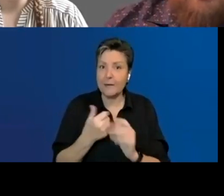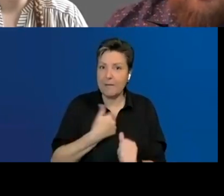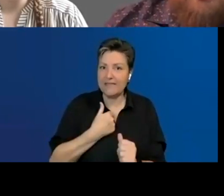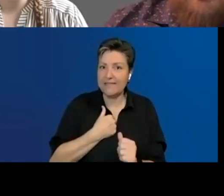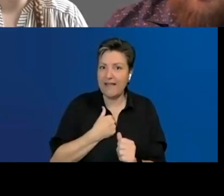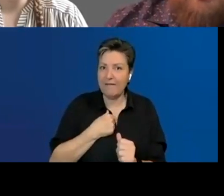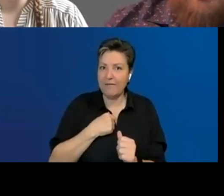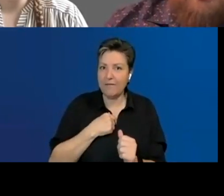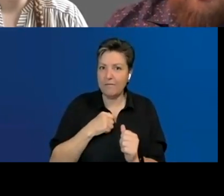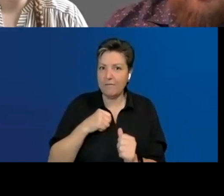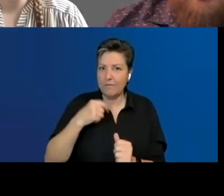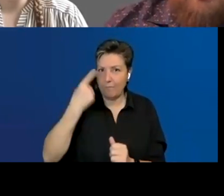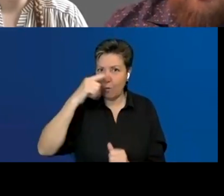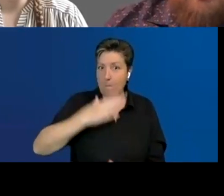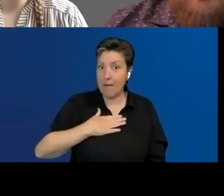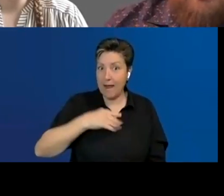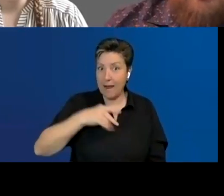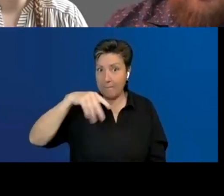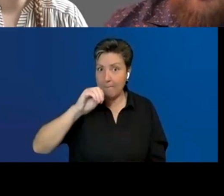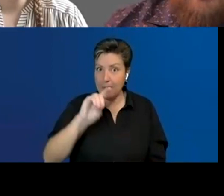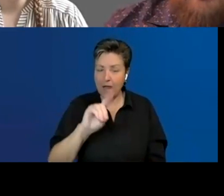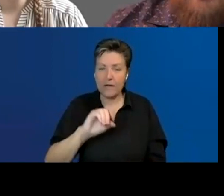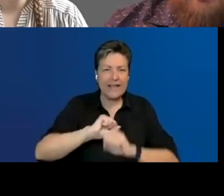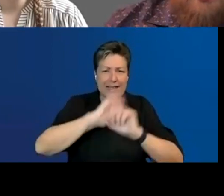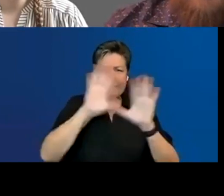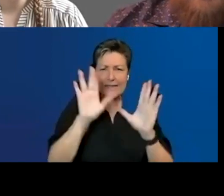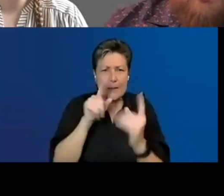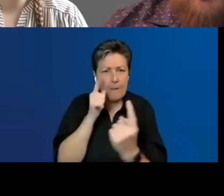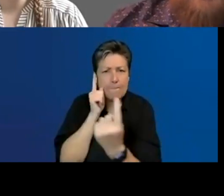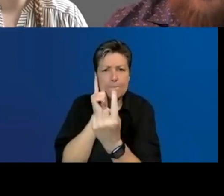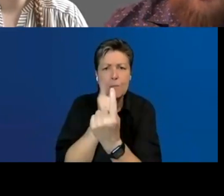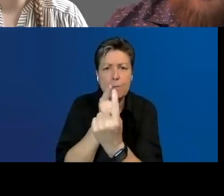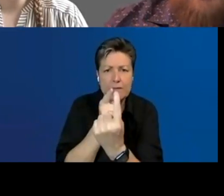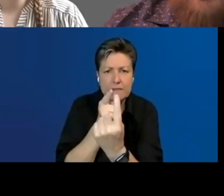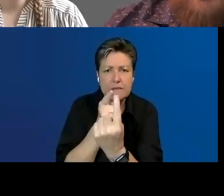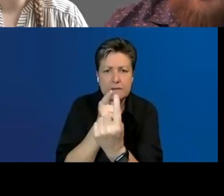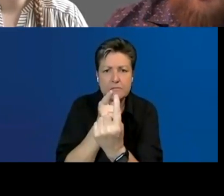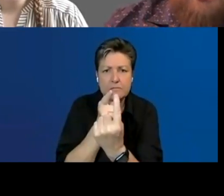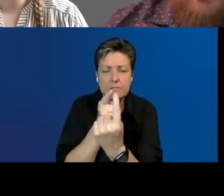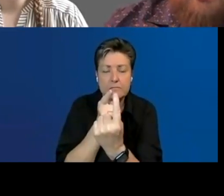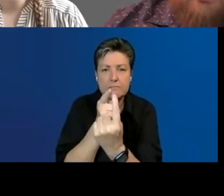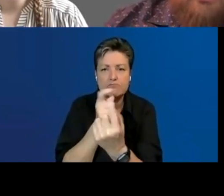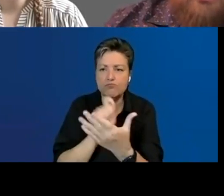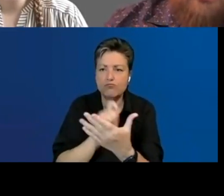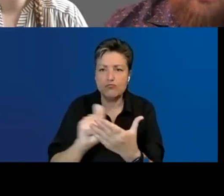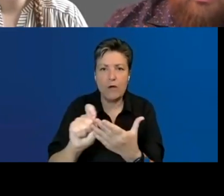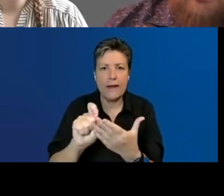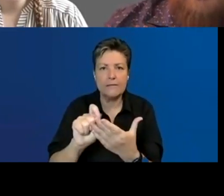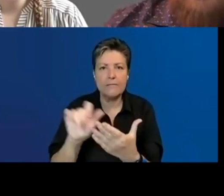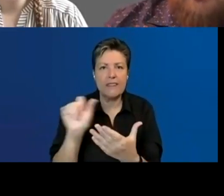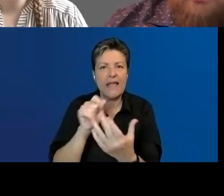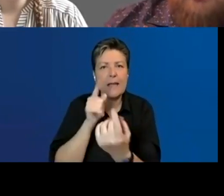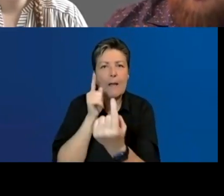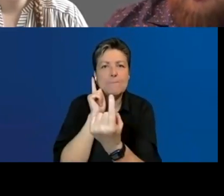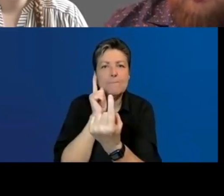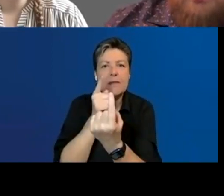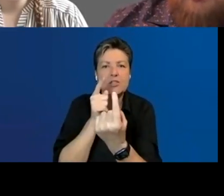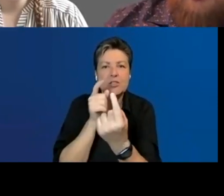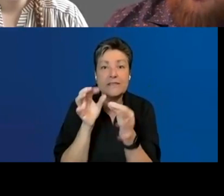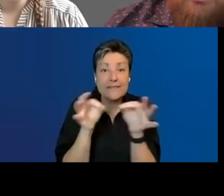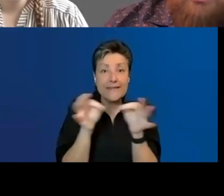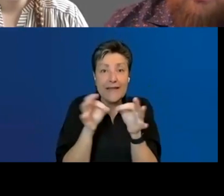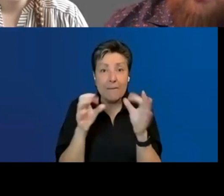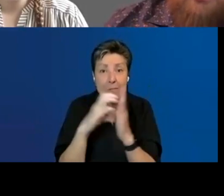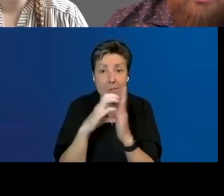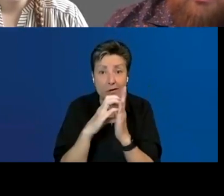to have a clear purpose / goal of your podcast. Like write it like a mission statement. At least that's kind of what I